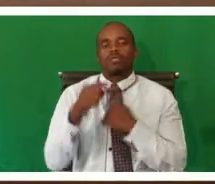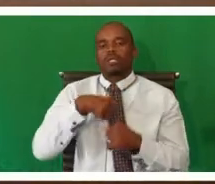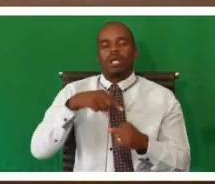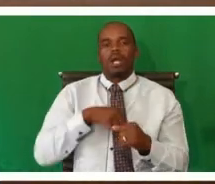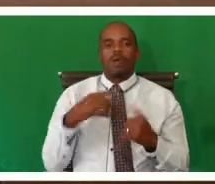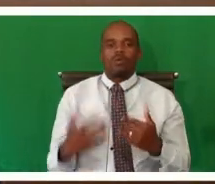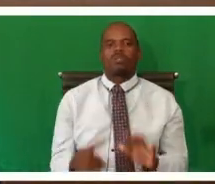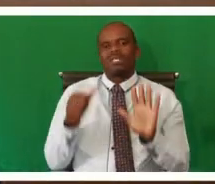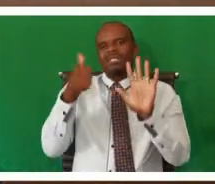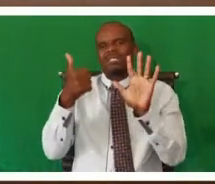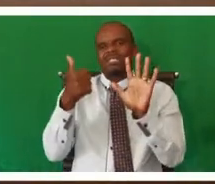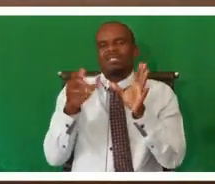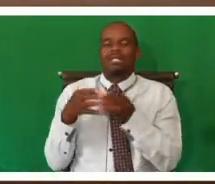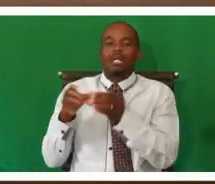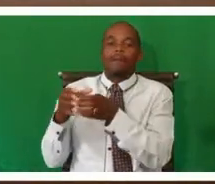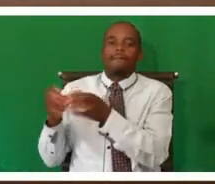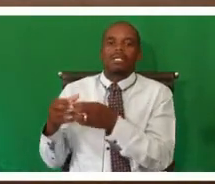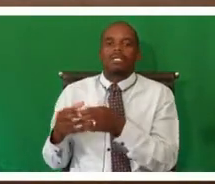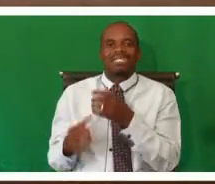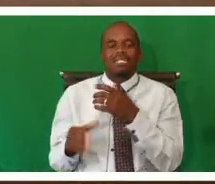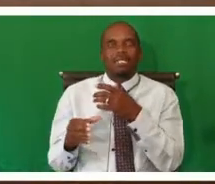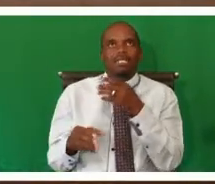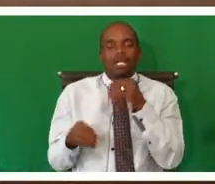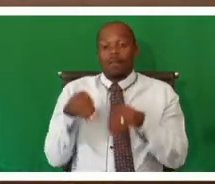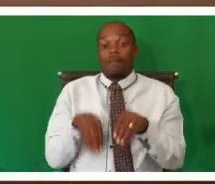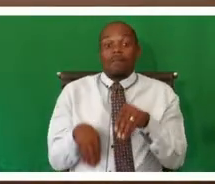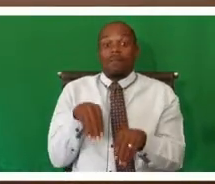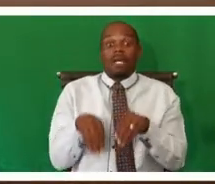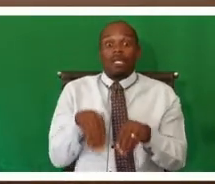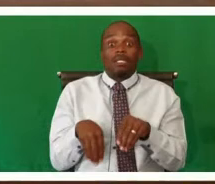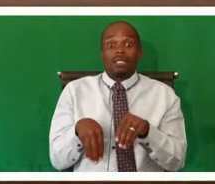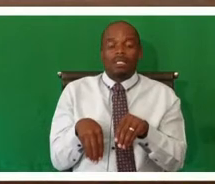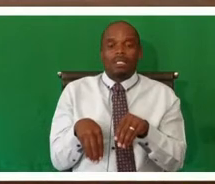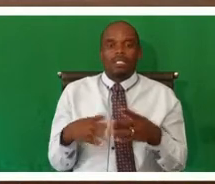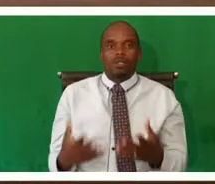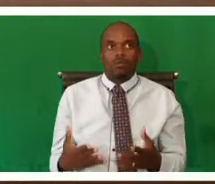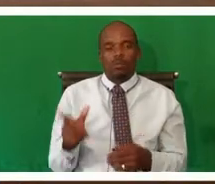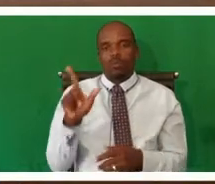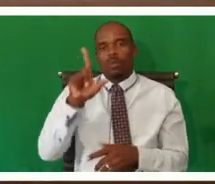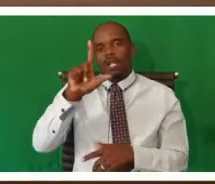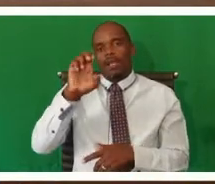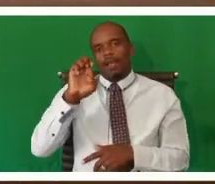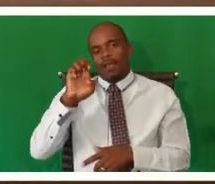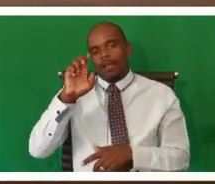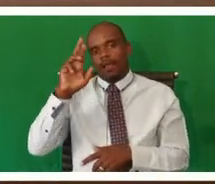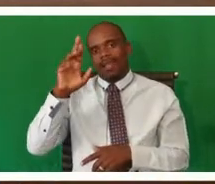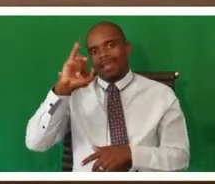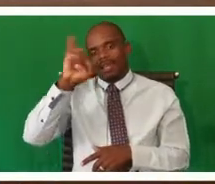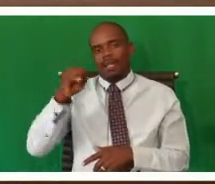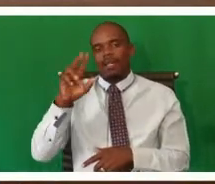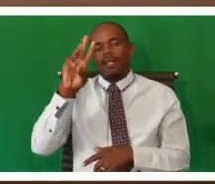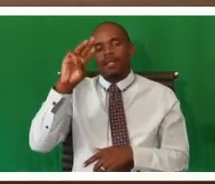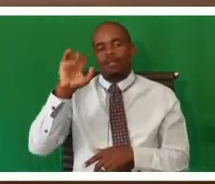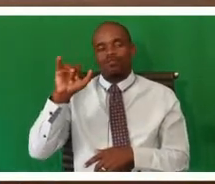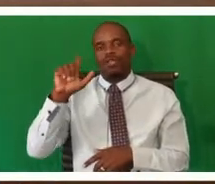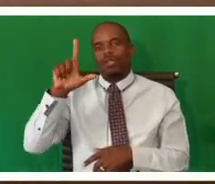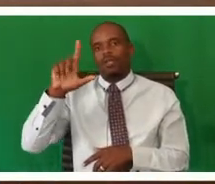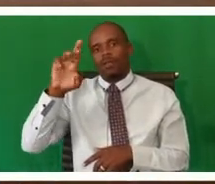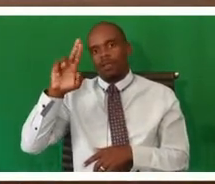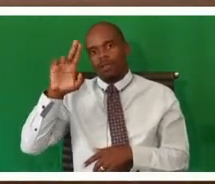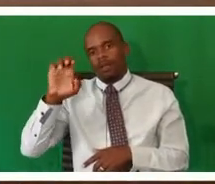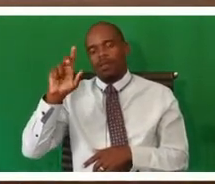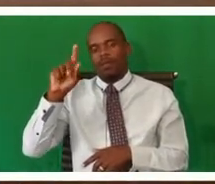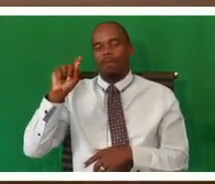mining industry minerals in Lijwelibhuzwa. In addition, there are three coal mines that